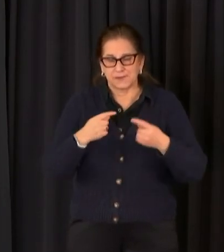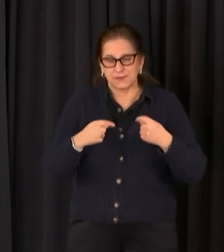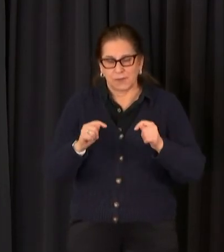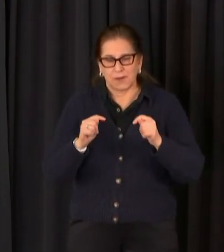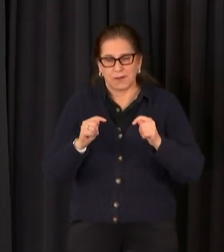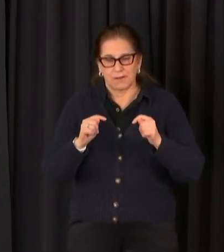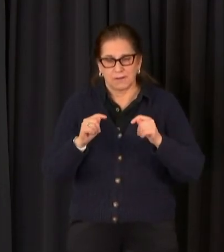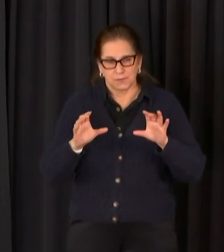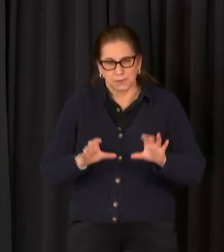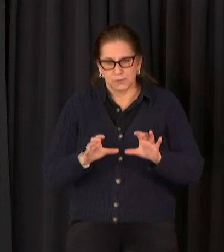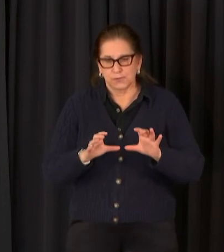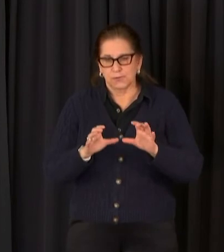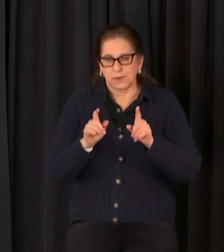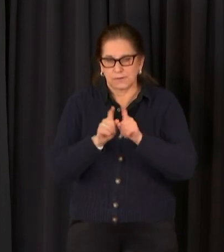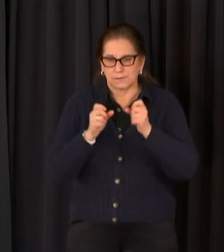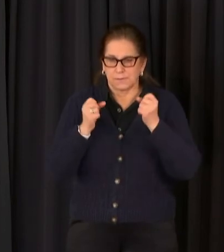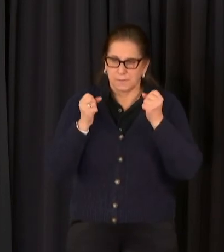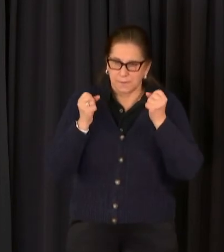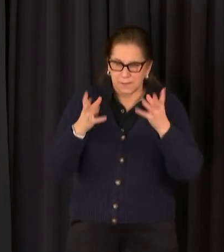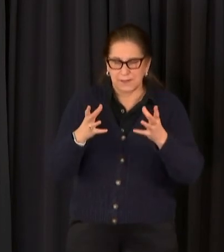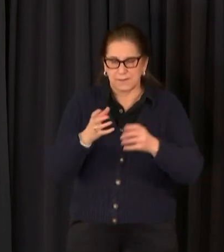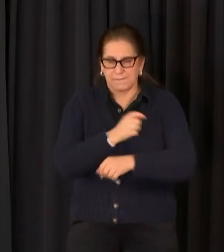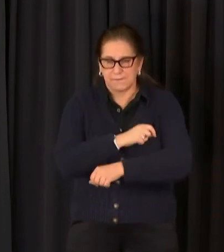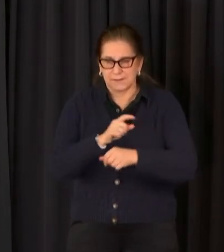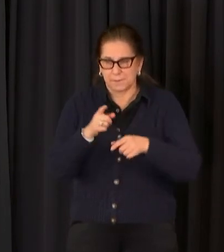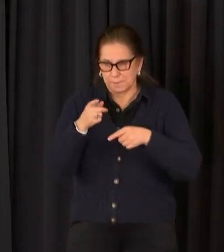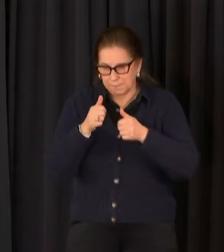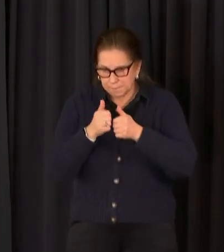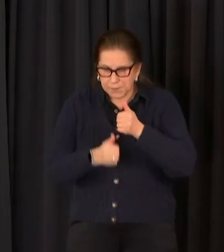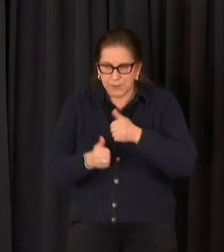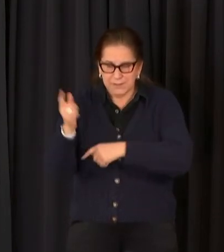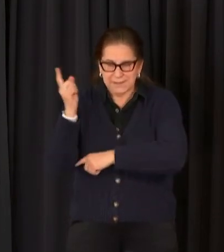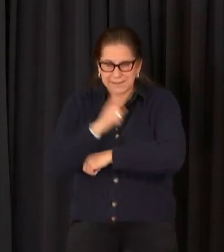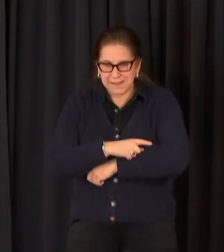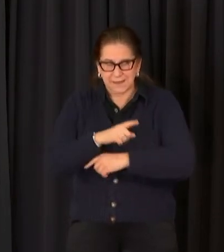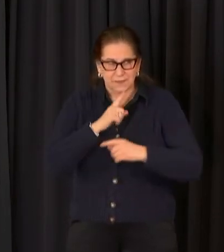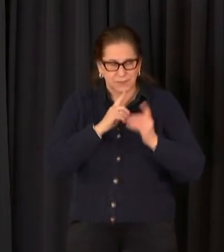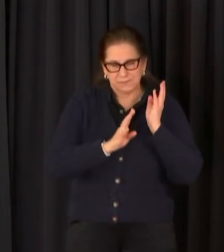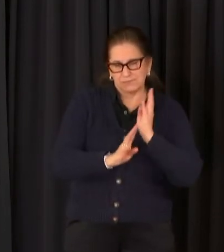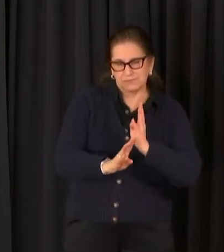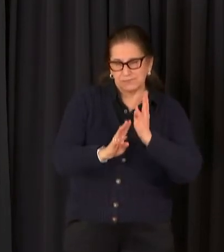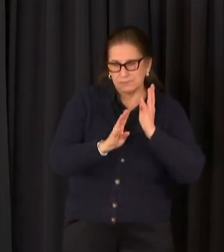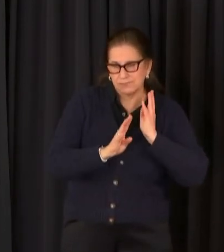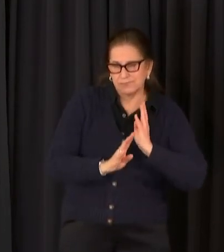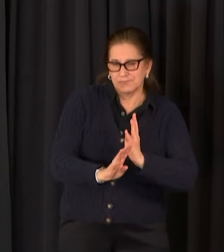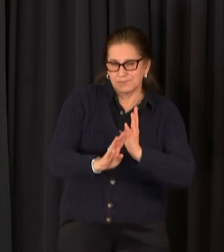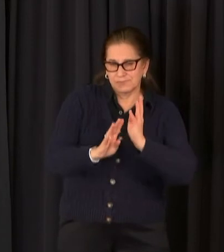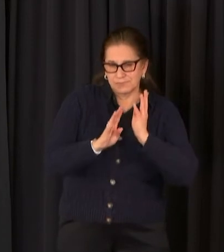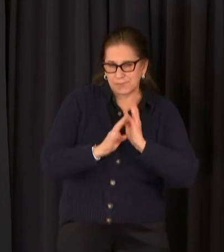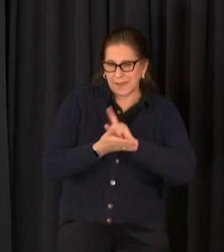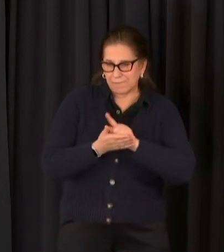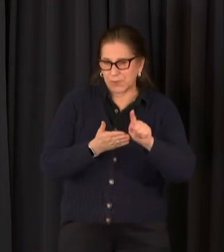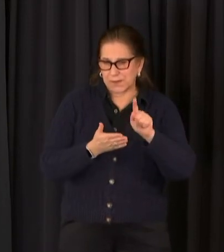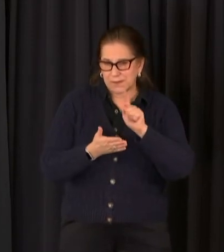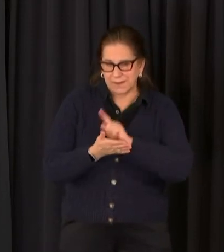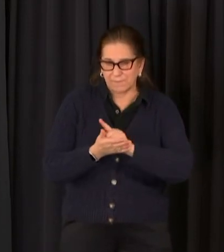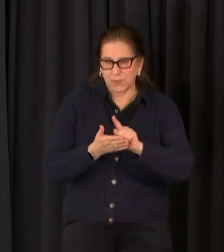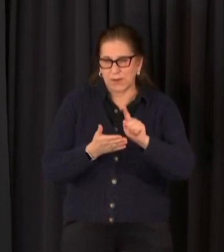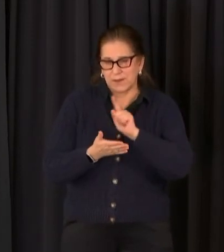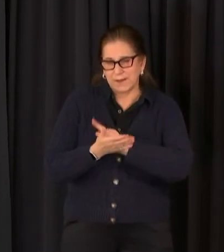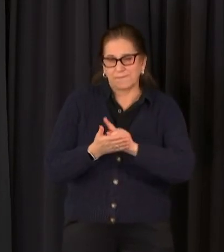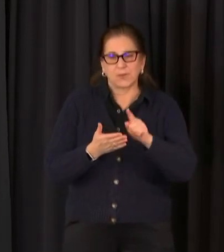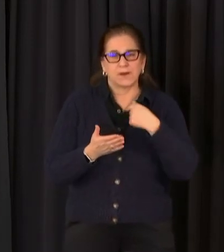we receive. So I want to make sure we're clear on the context of that. In recent weeks, because of our need to reach